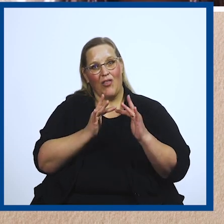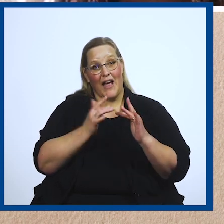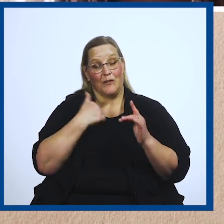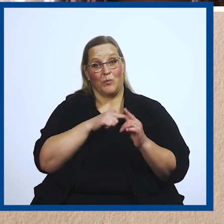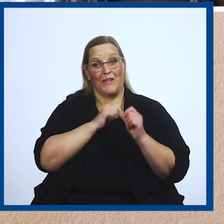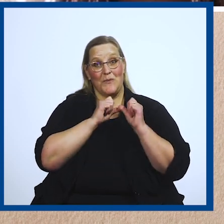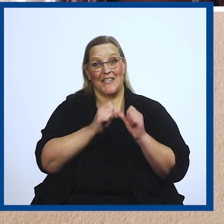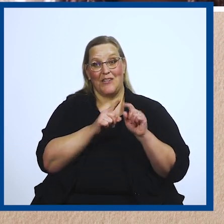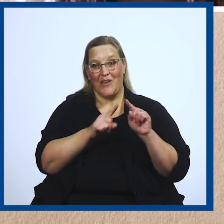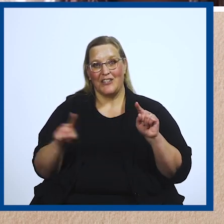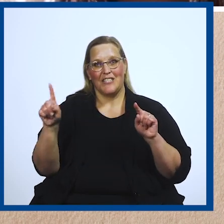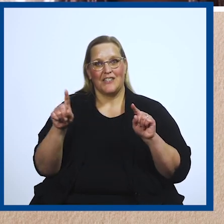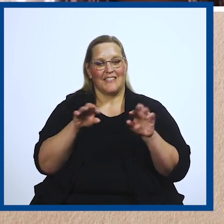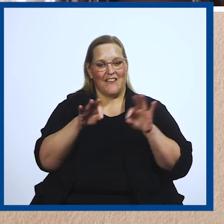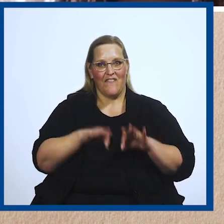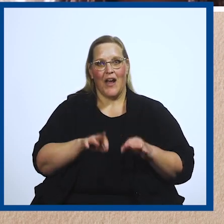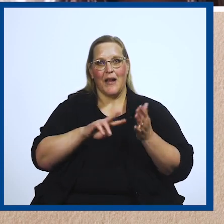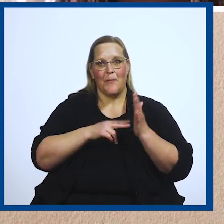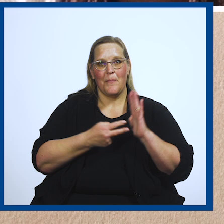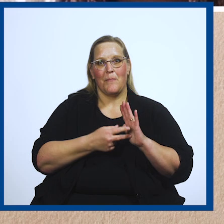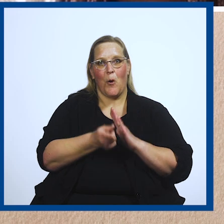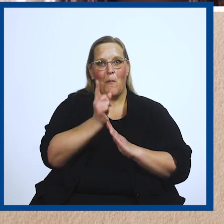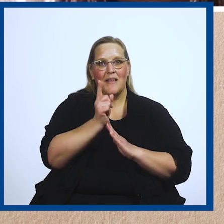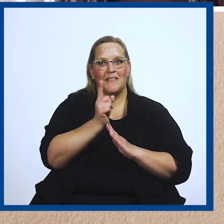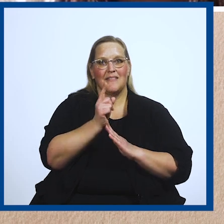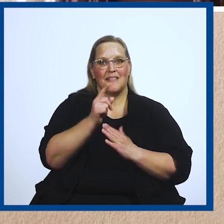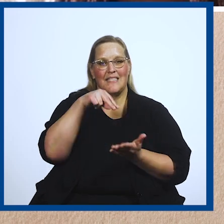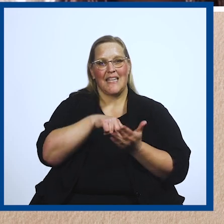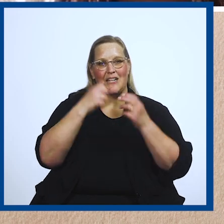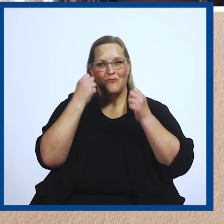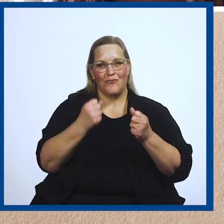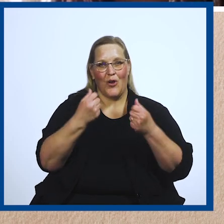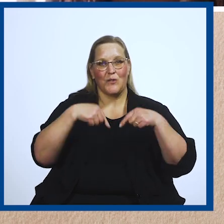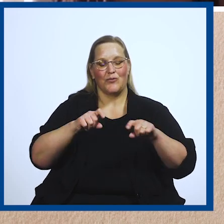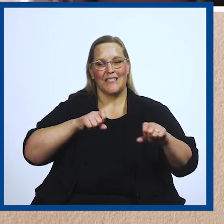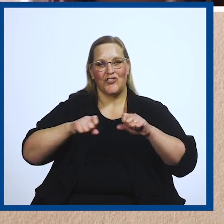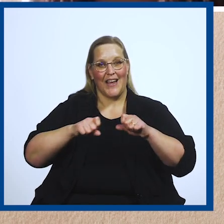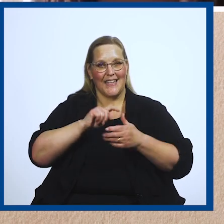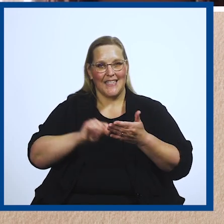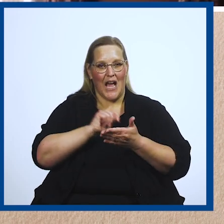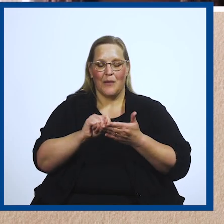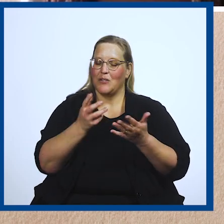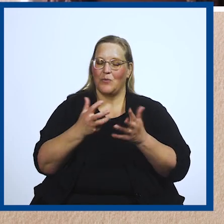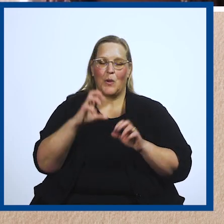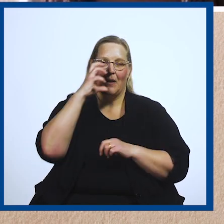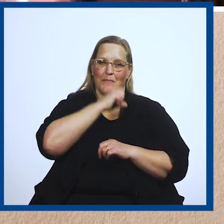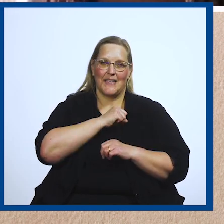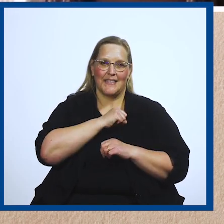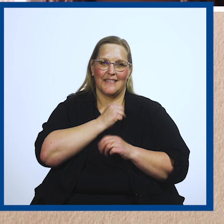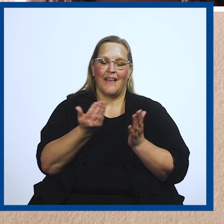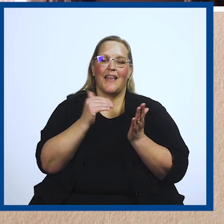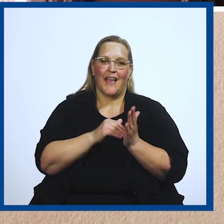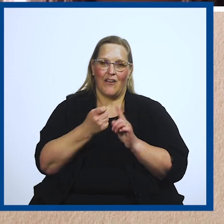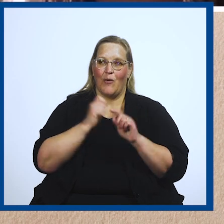Defining Moments, Standing Strong in Shaken Times. Yeah, you are not going to want to miss it. Again, from all